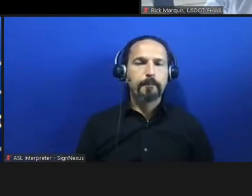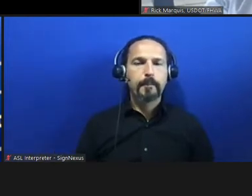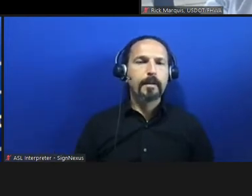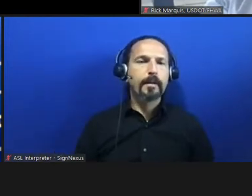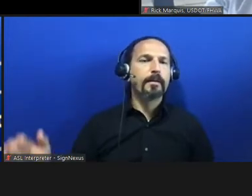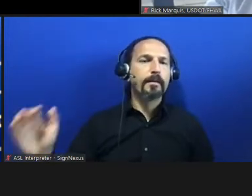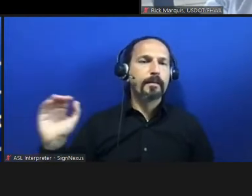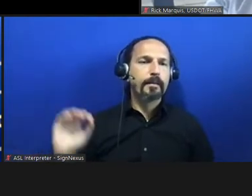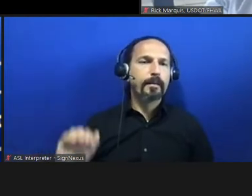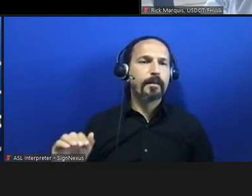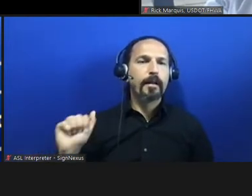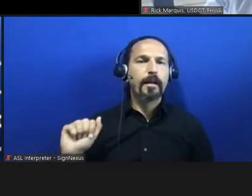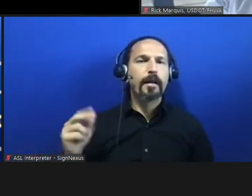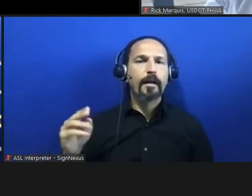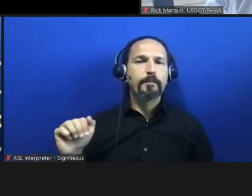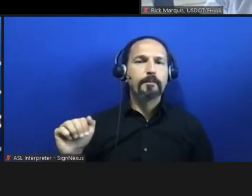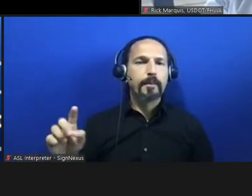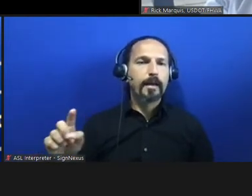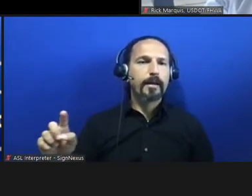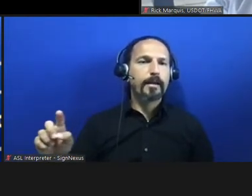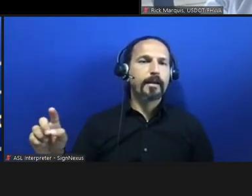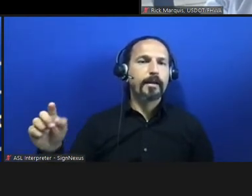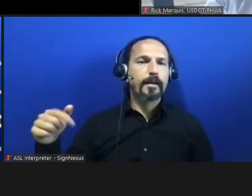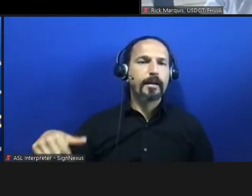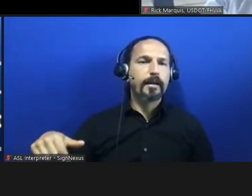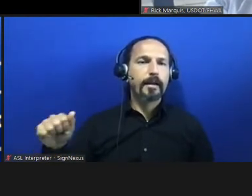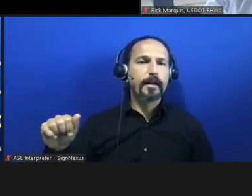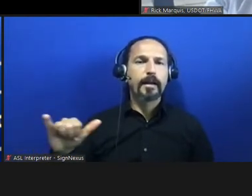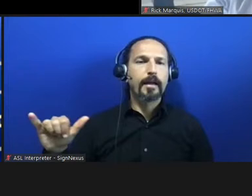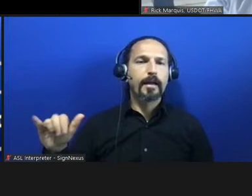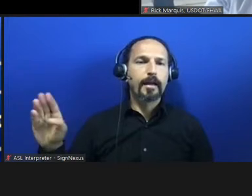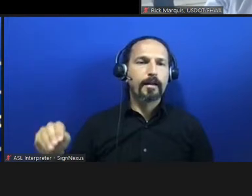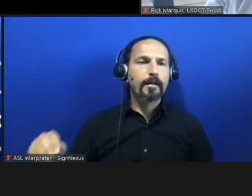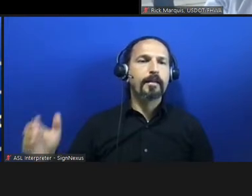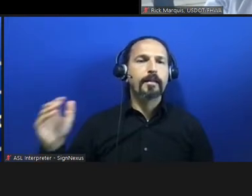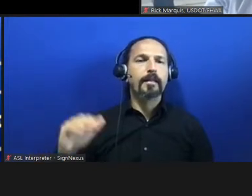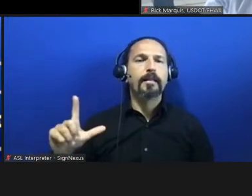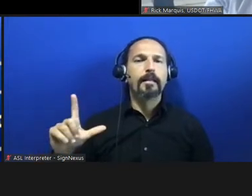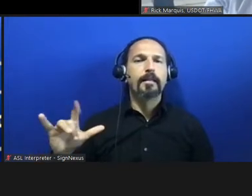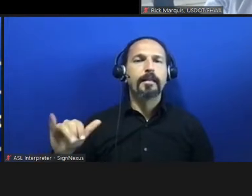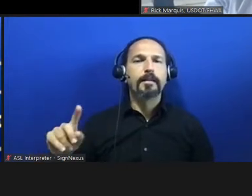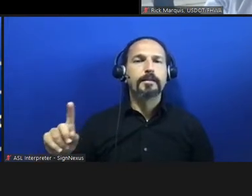the next speaker is Ahmad kayam followed by Linda Buran